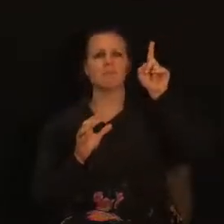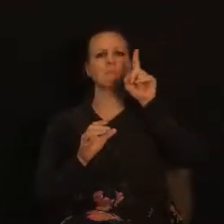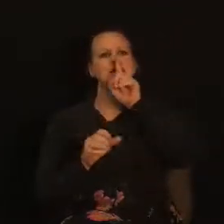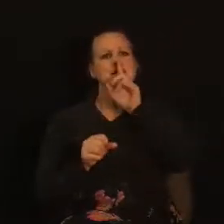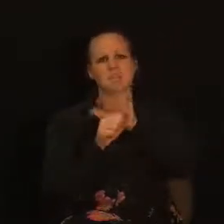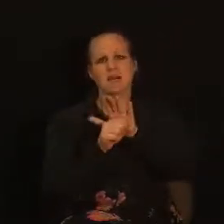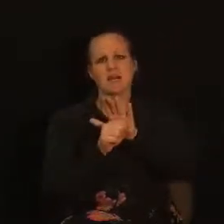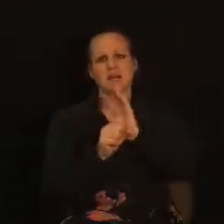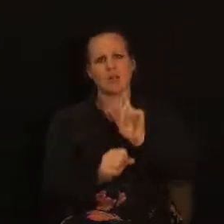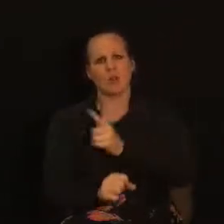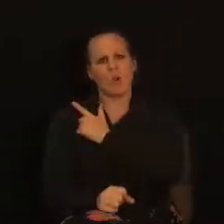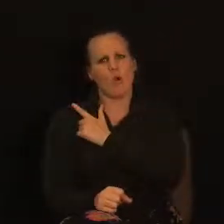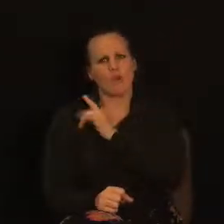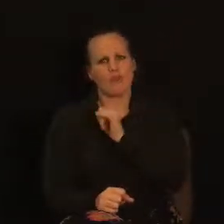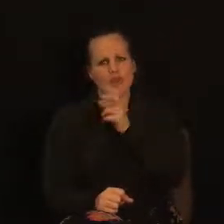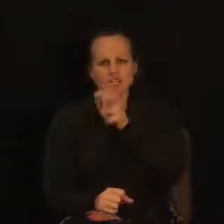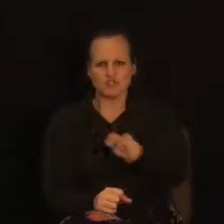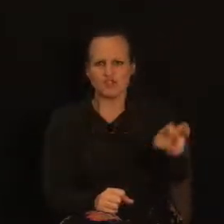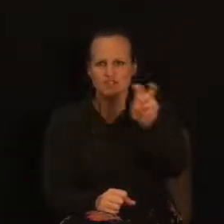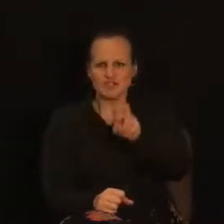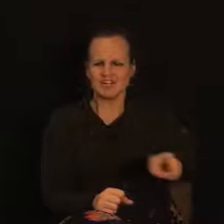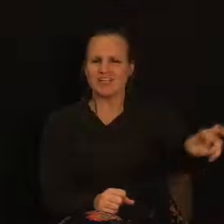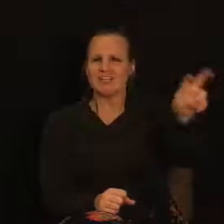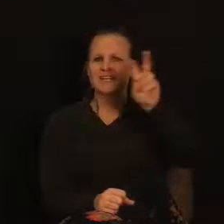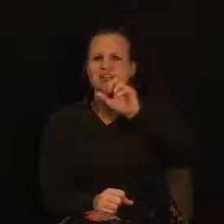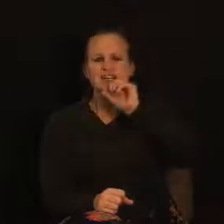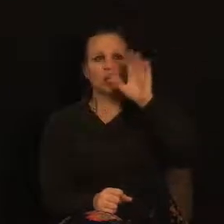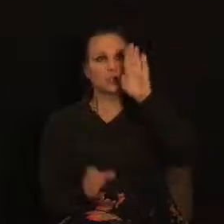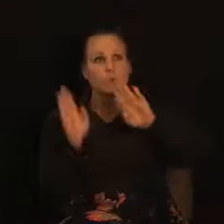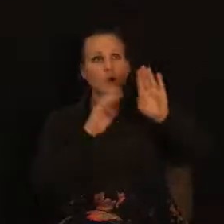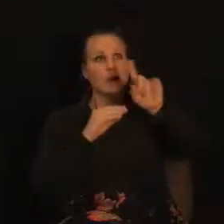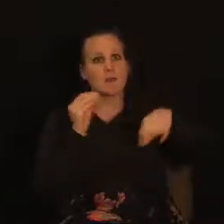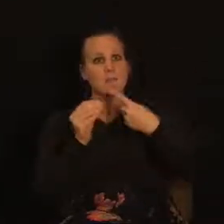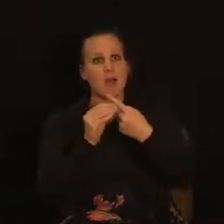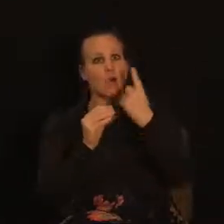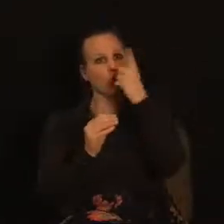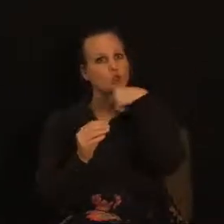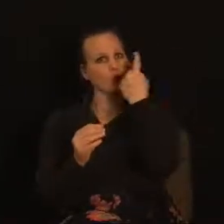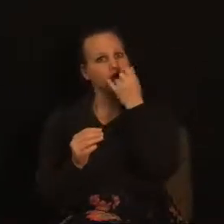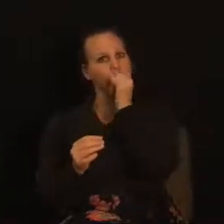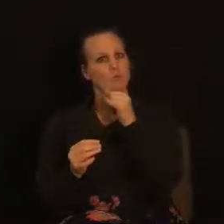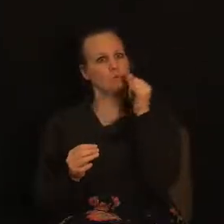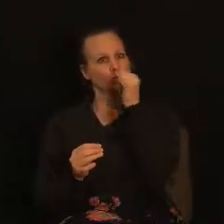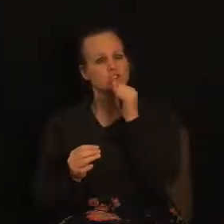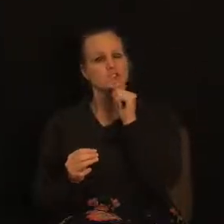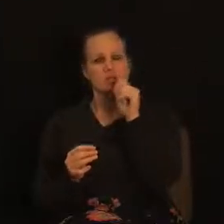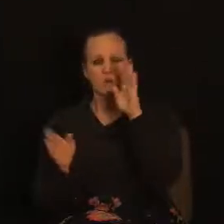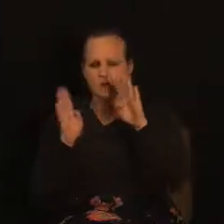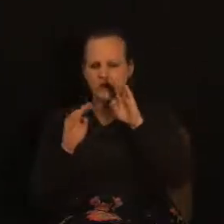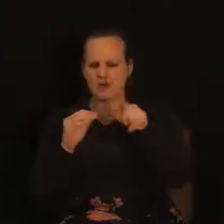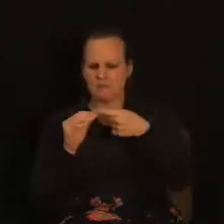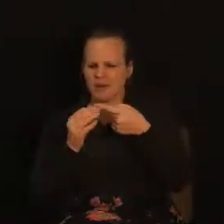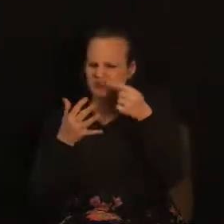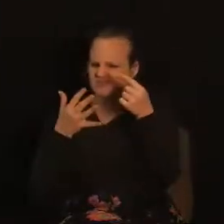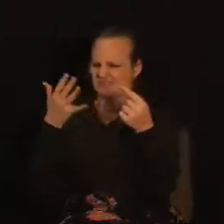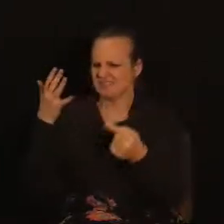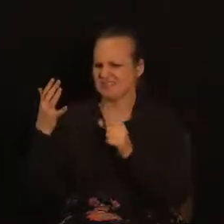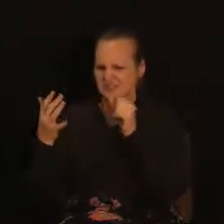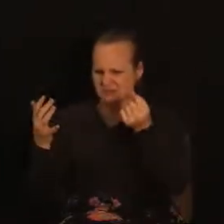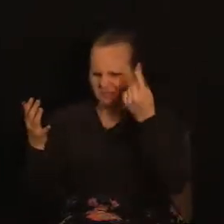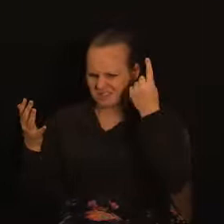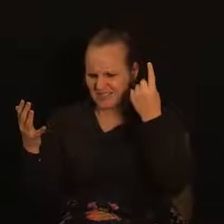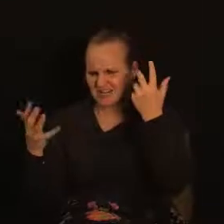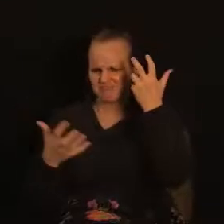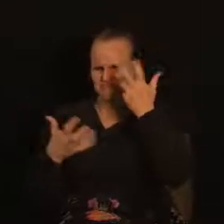foolish, not to worry about the things that we don't understand, not to worry about when things don't match up what we thought